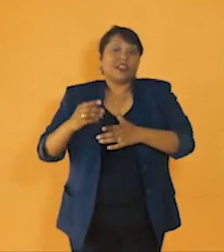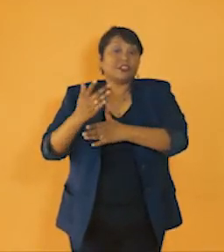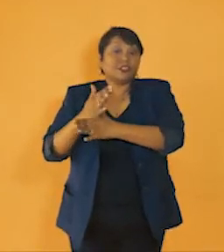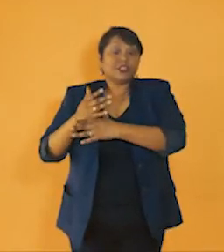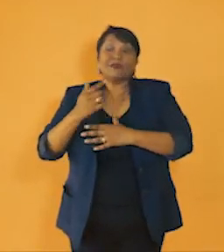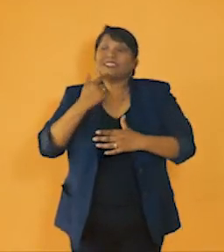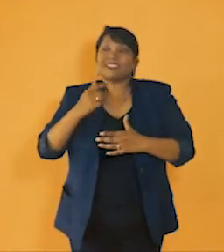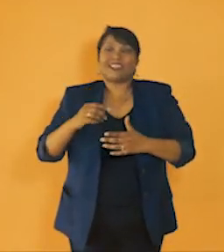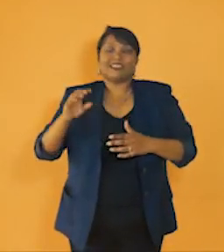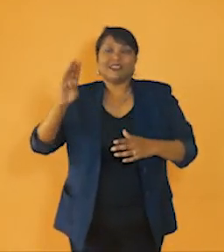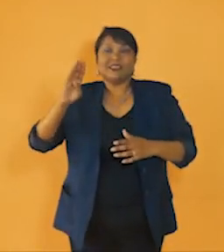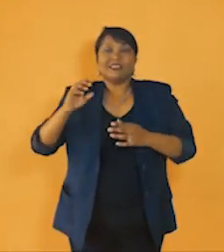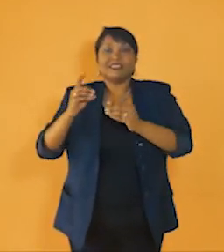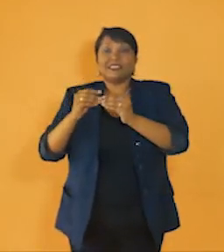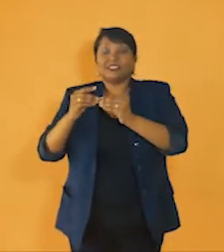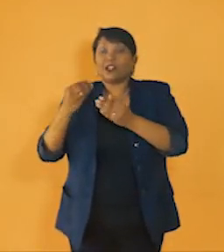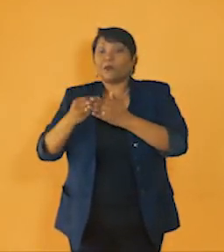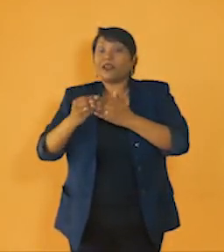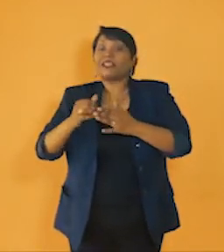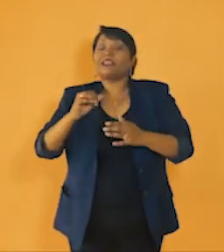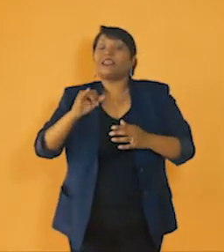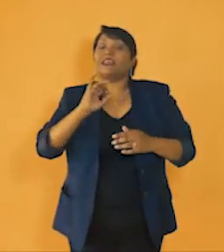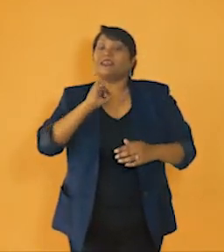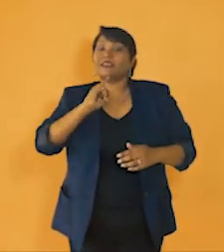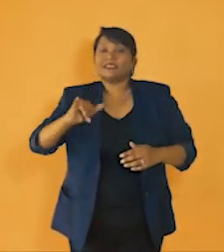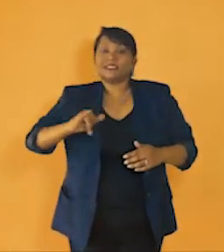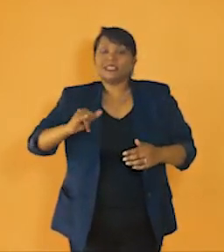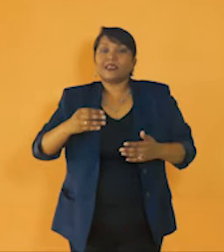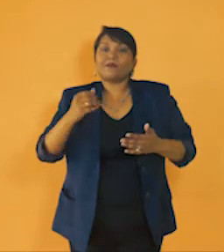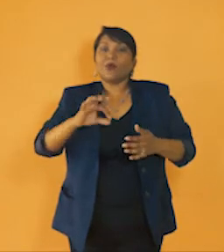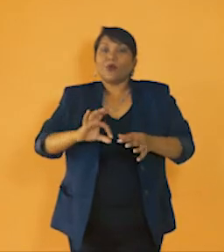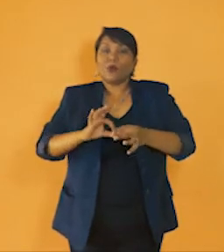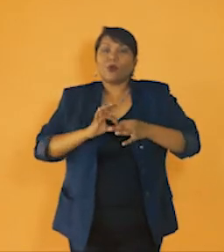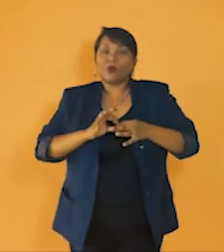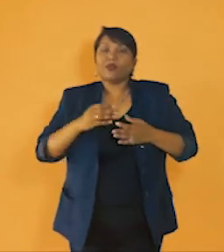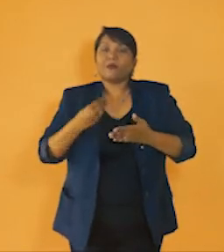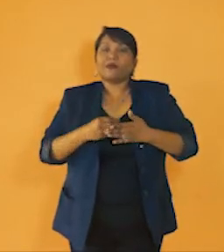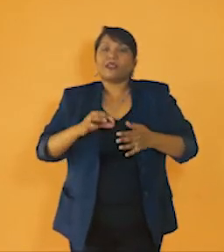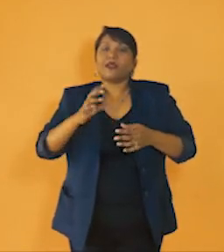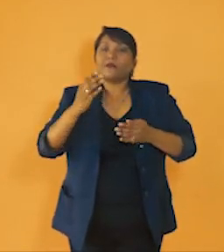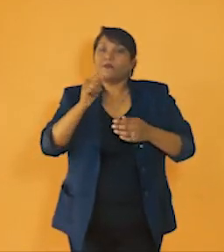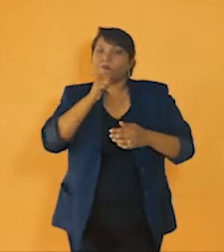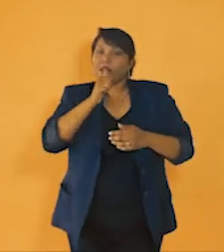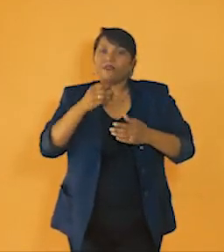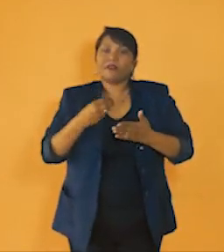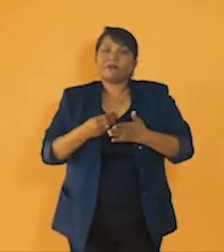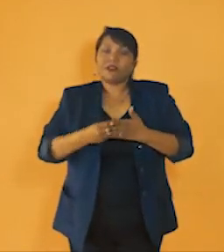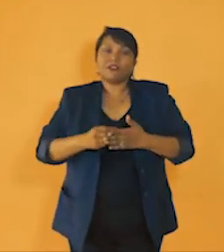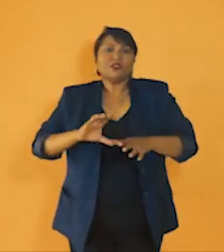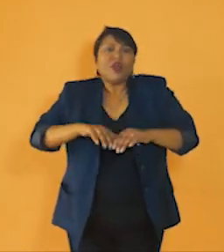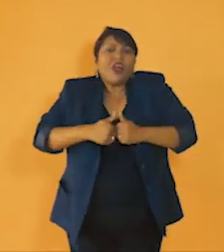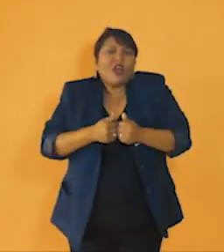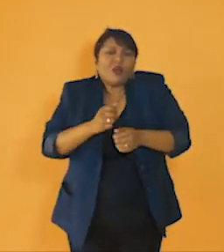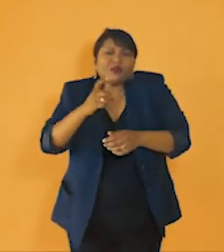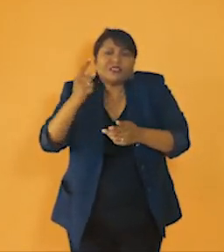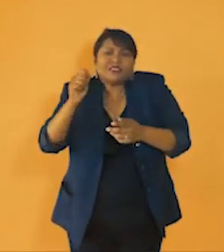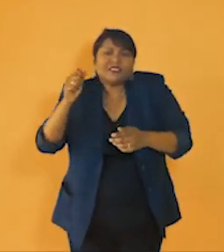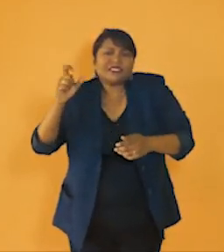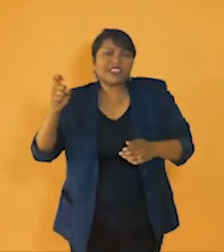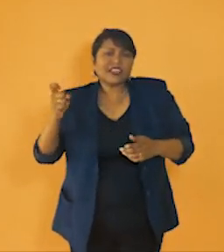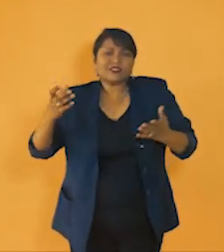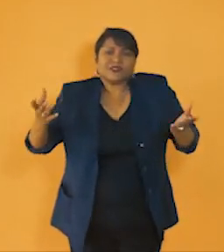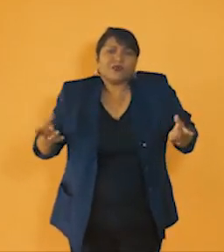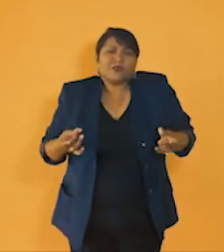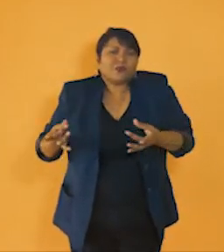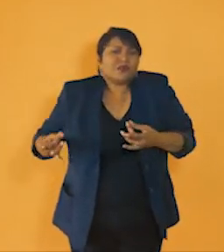private money. And it goes in different ways across the board. So how do you tax when it is treated differently